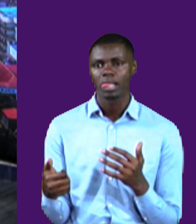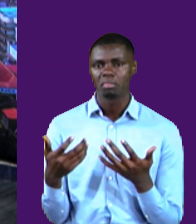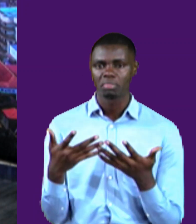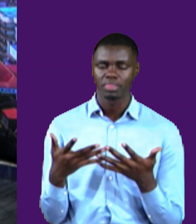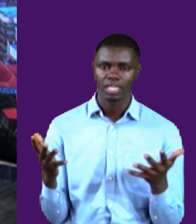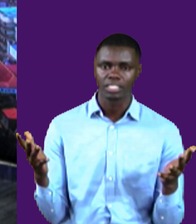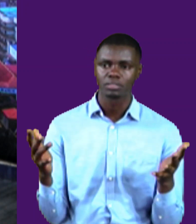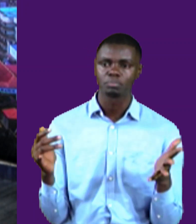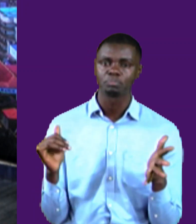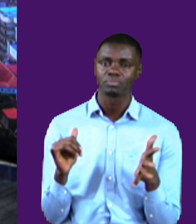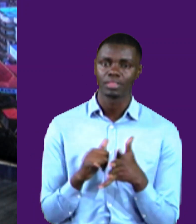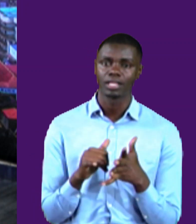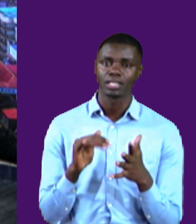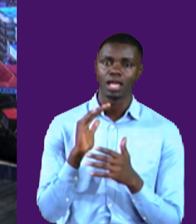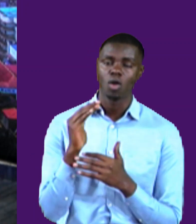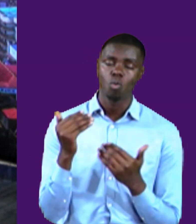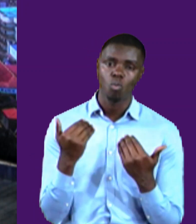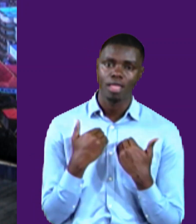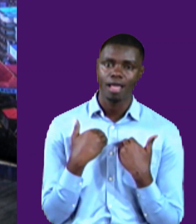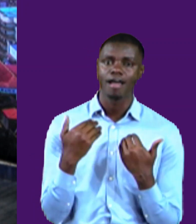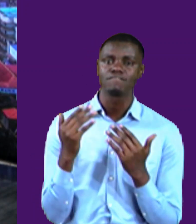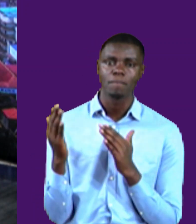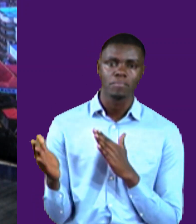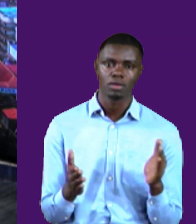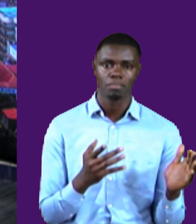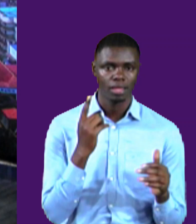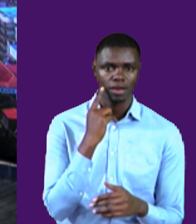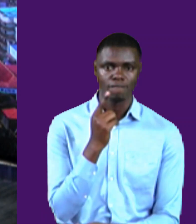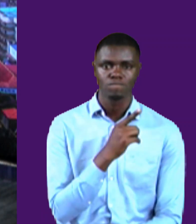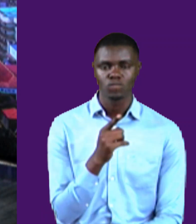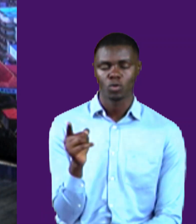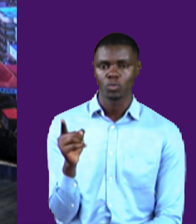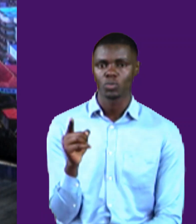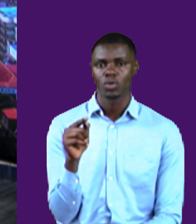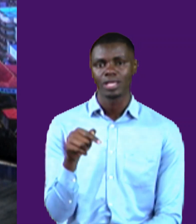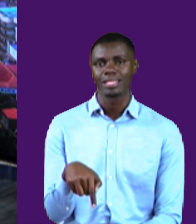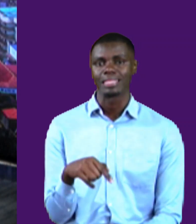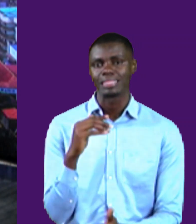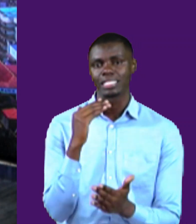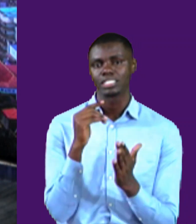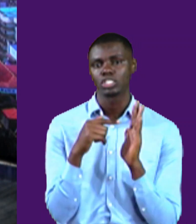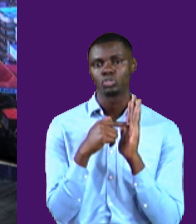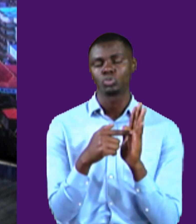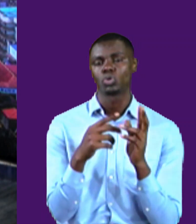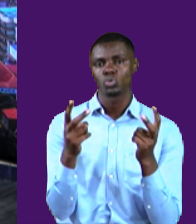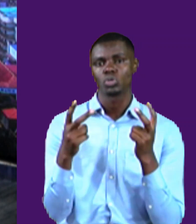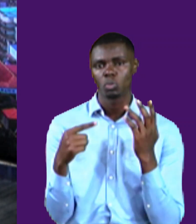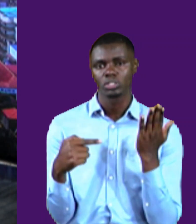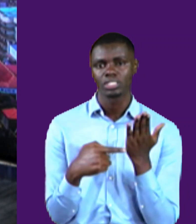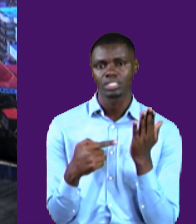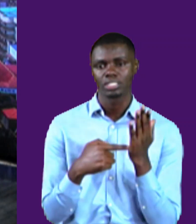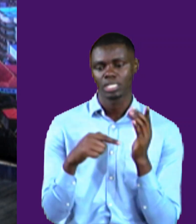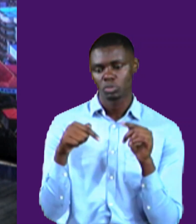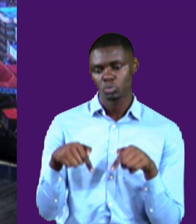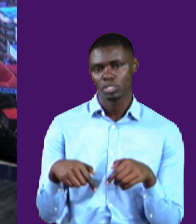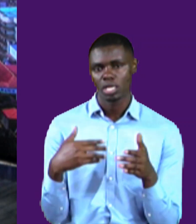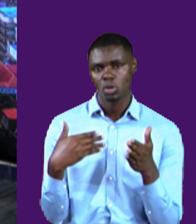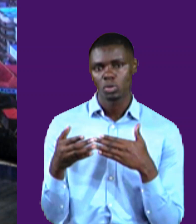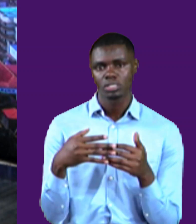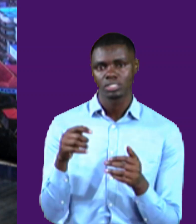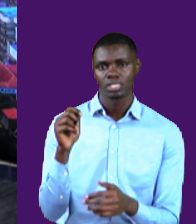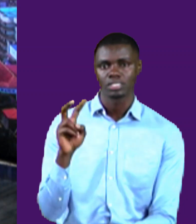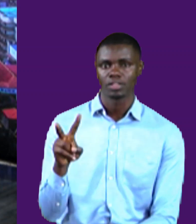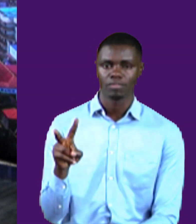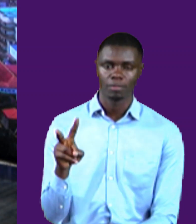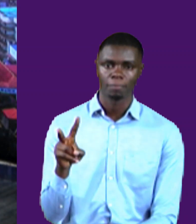things that we have prepared for you in this show. You are watching Tech Today on Science